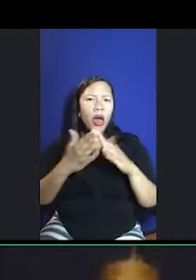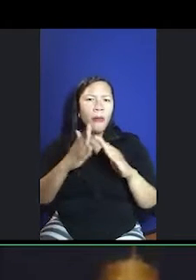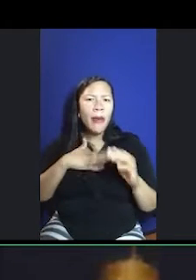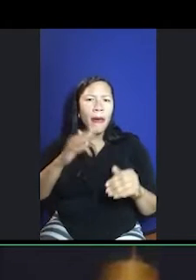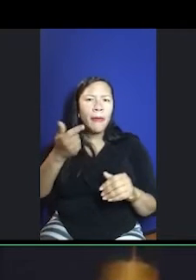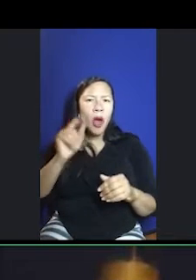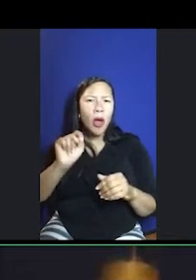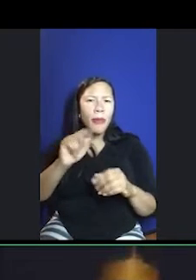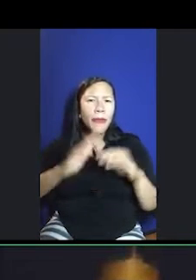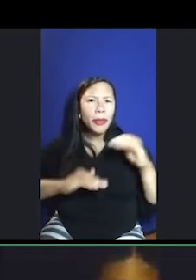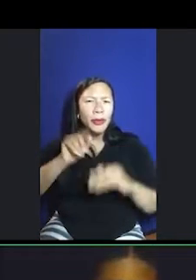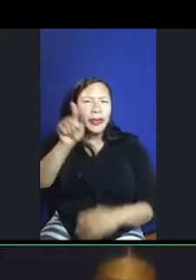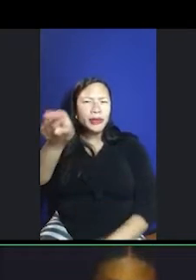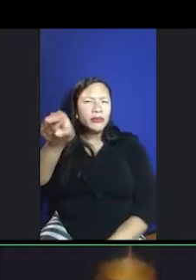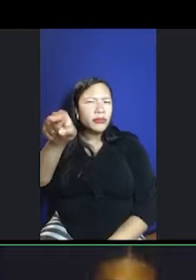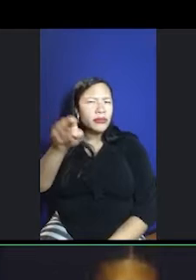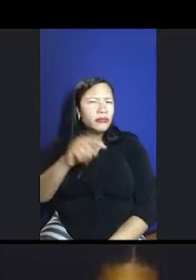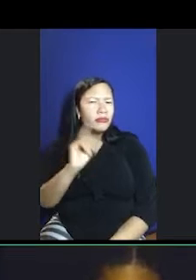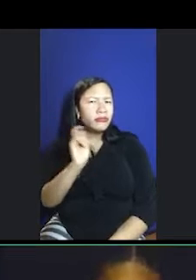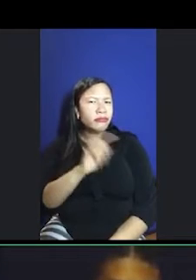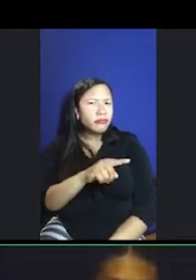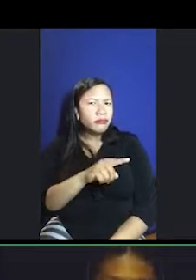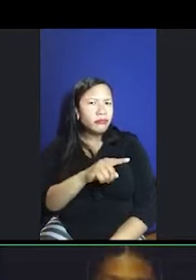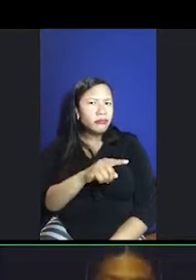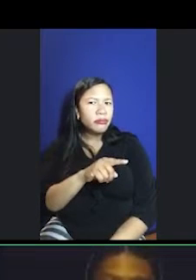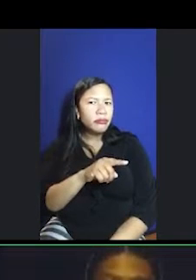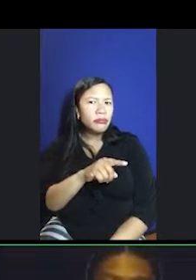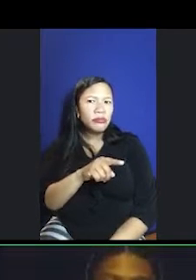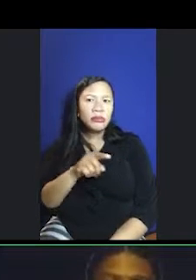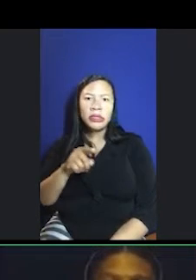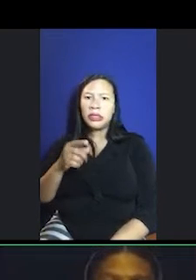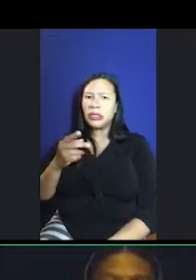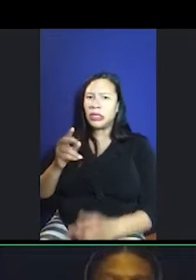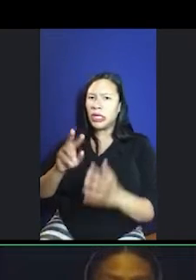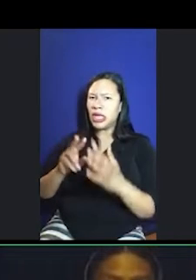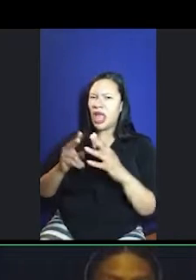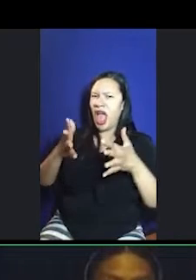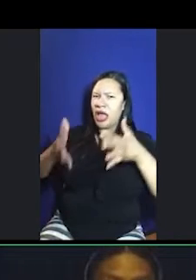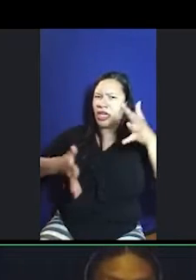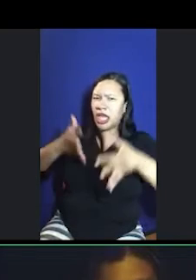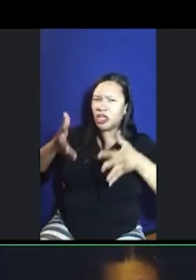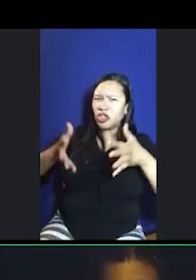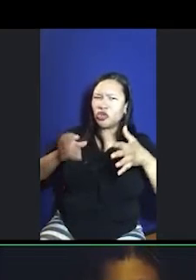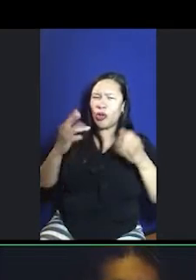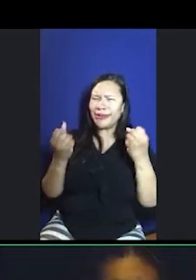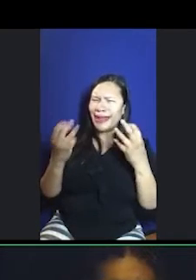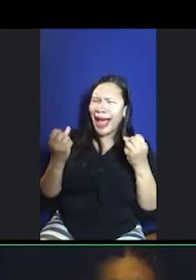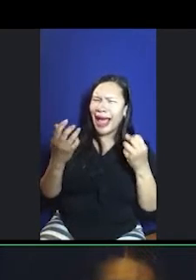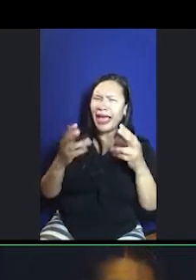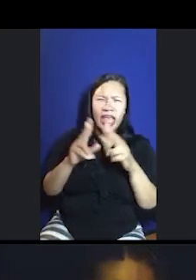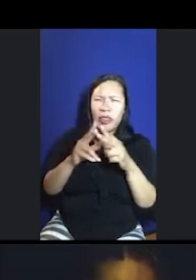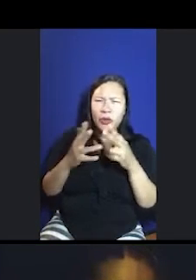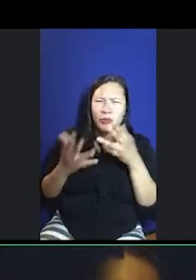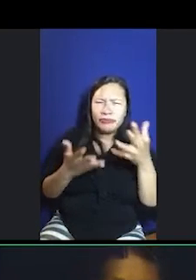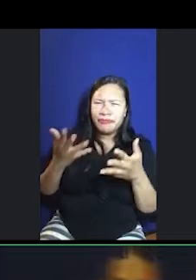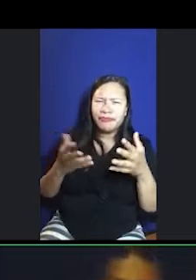community was at the time? And he either started gesturing or doing sign language